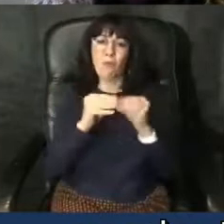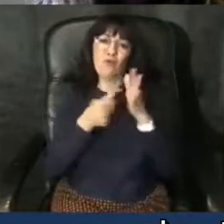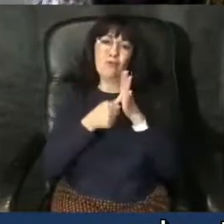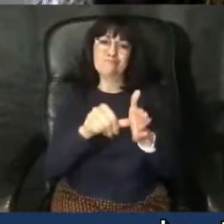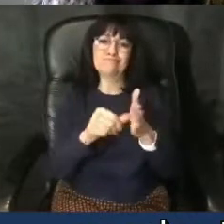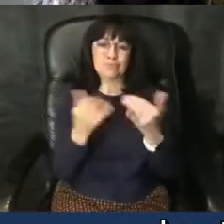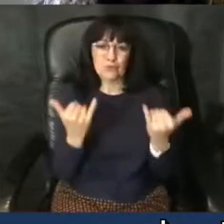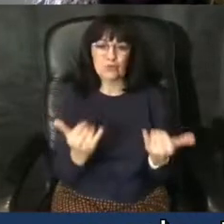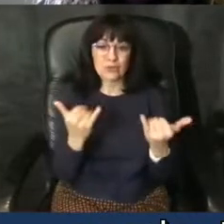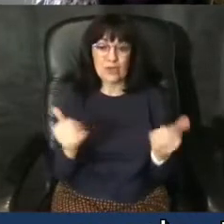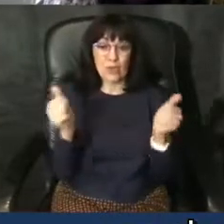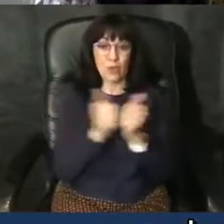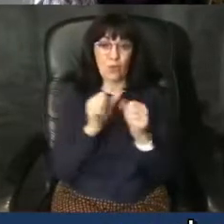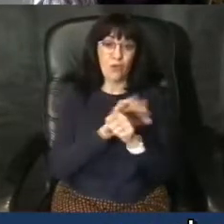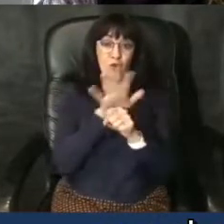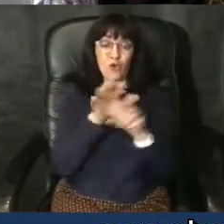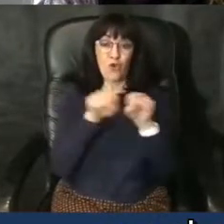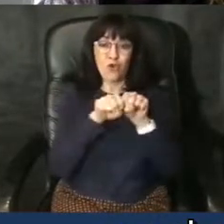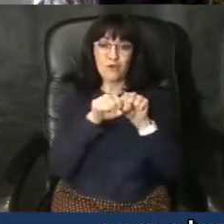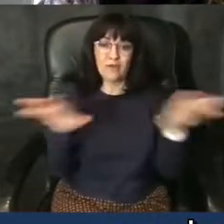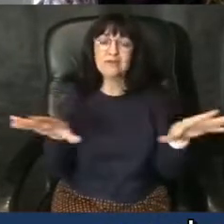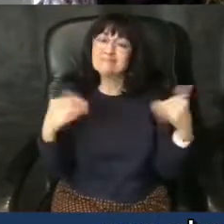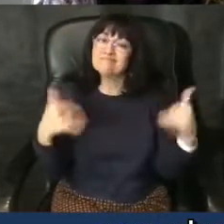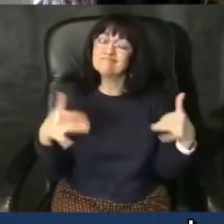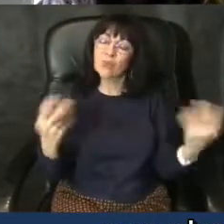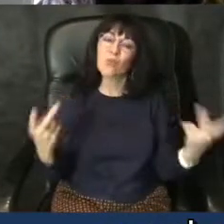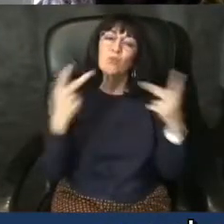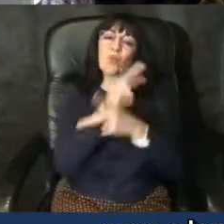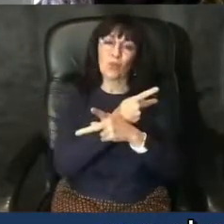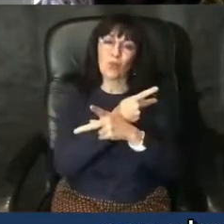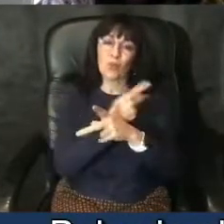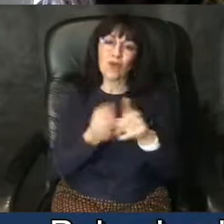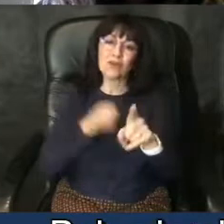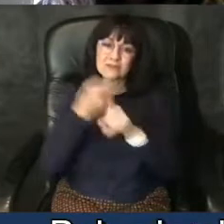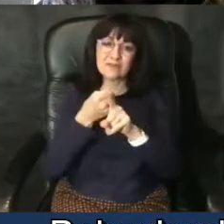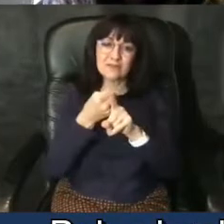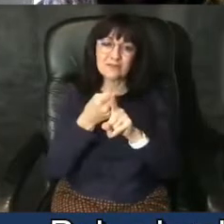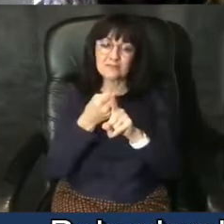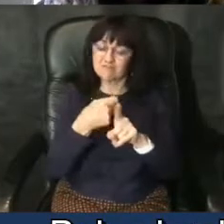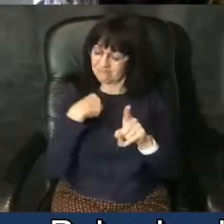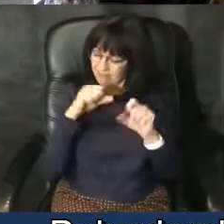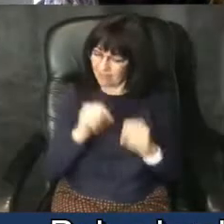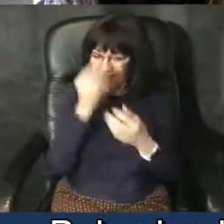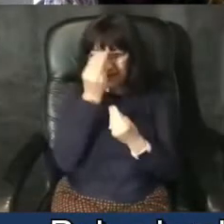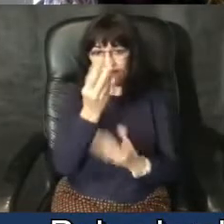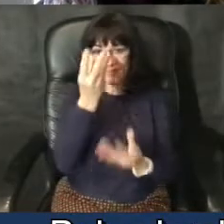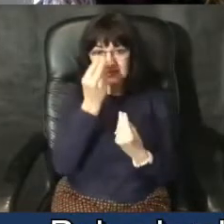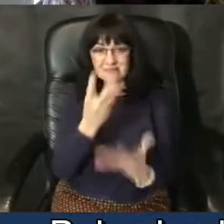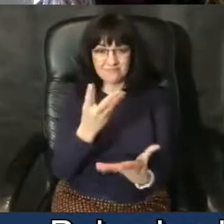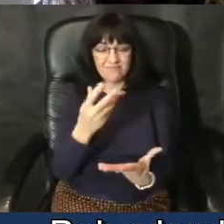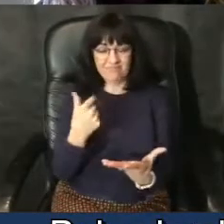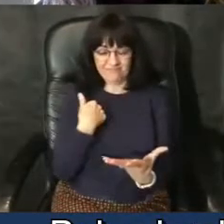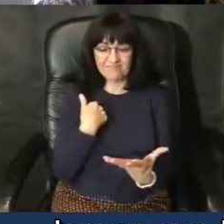COVID pandemic. And I can share with you, in my capacity as the chair of the Behavioral Health Consortium, I've had the